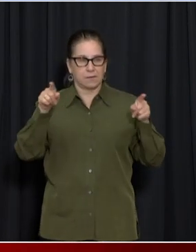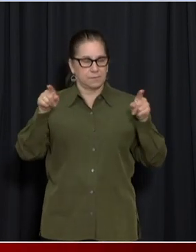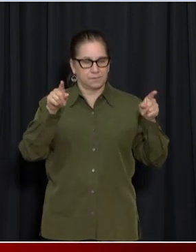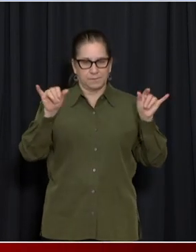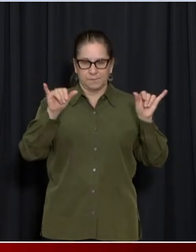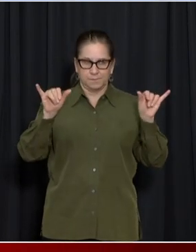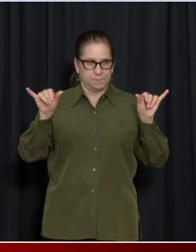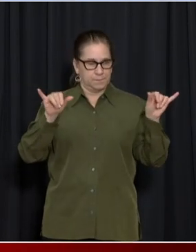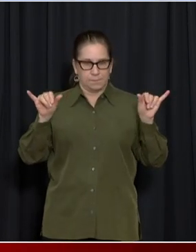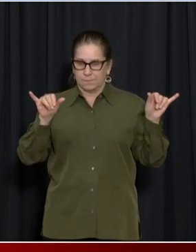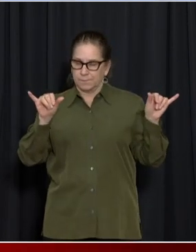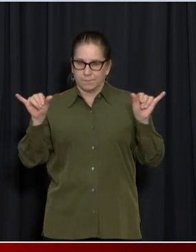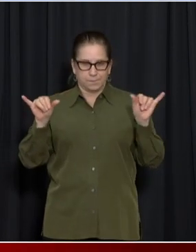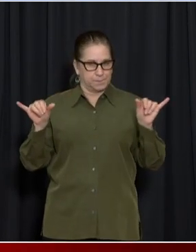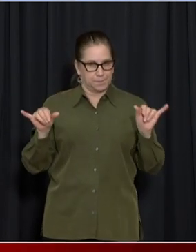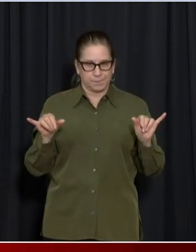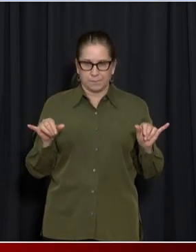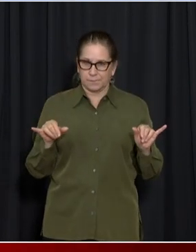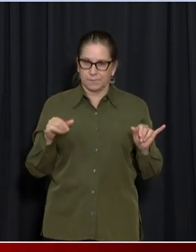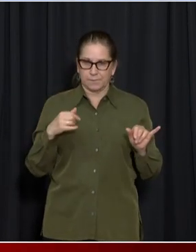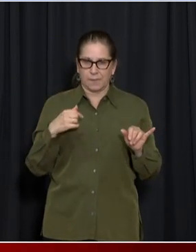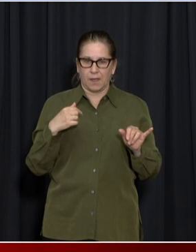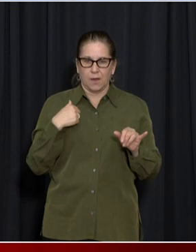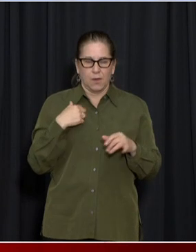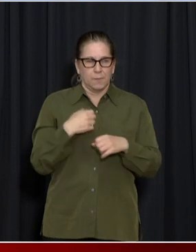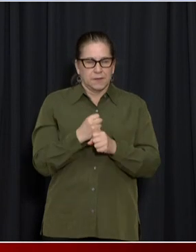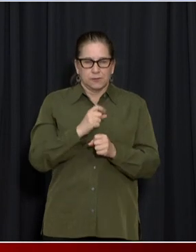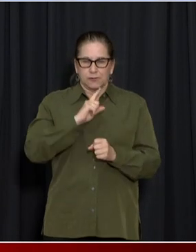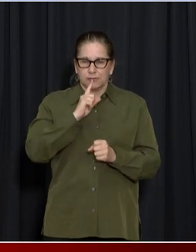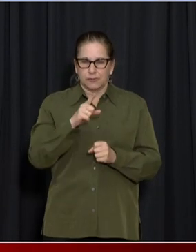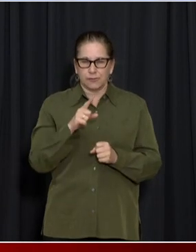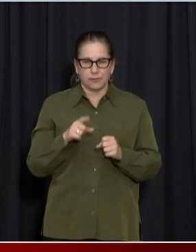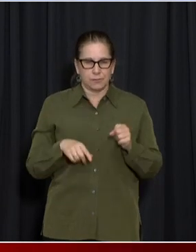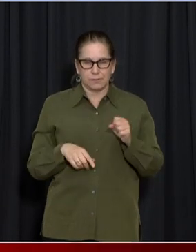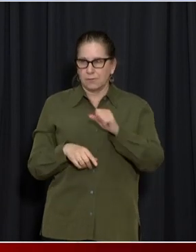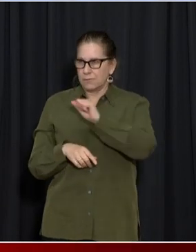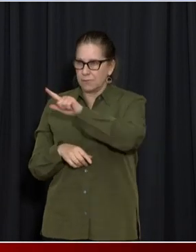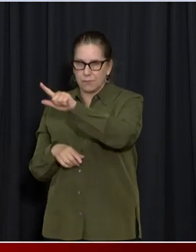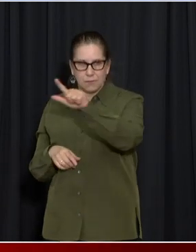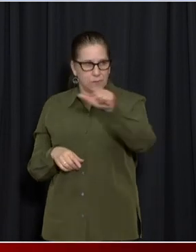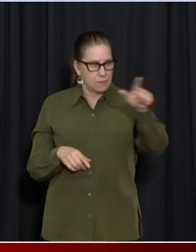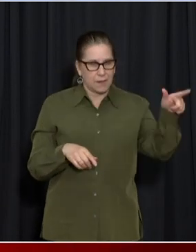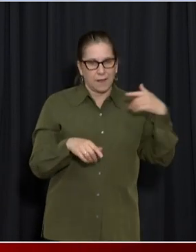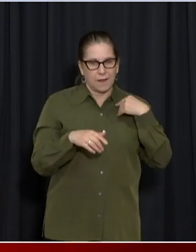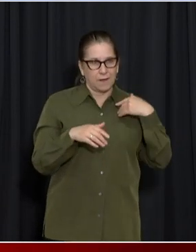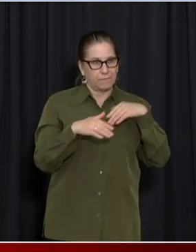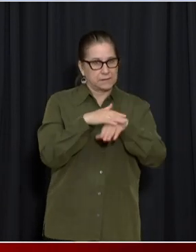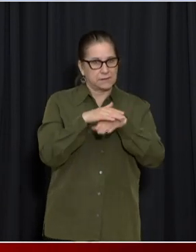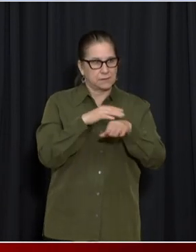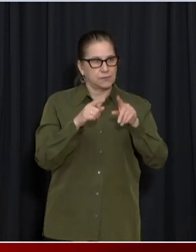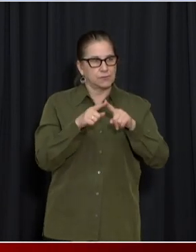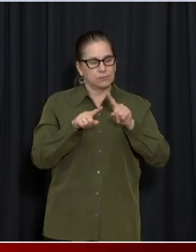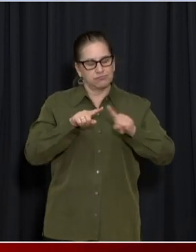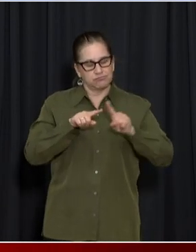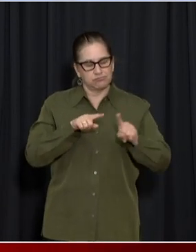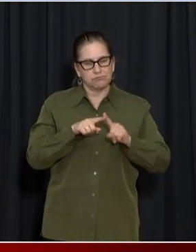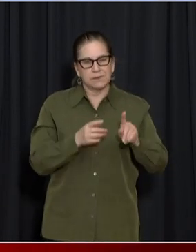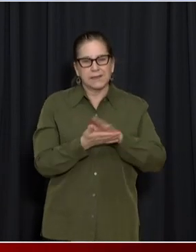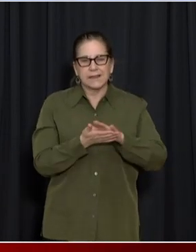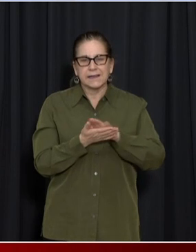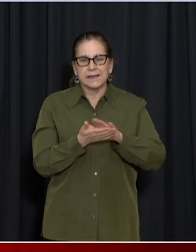to hygiene and sanitation supplies, testing, and safe isolation for our vulnerable communities as